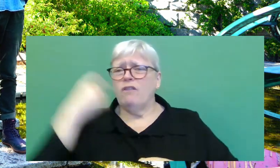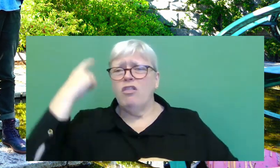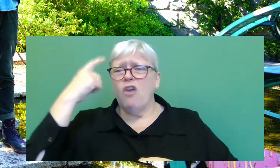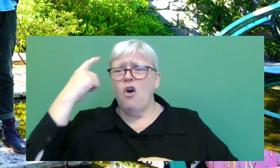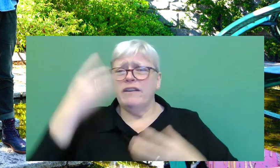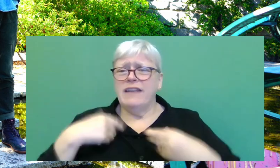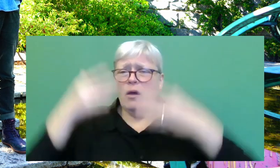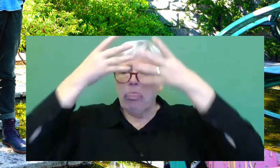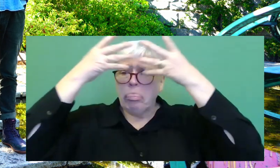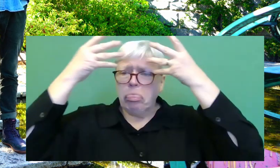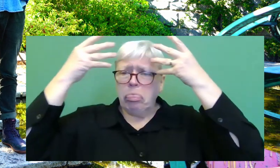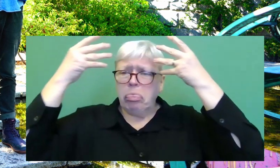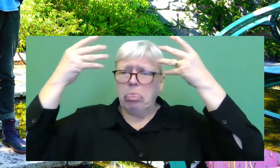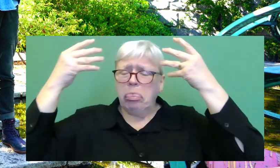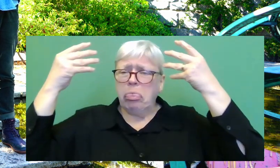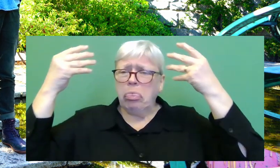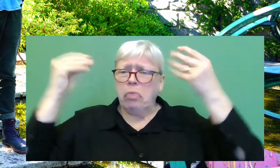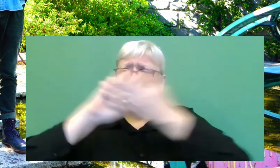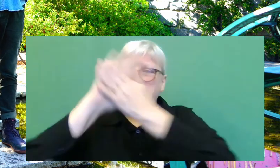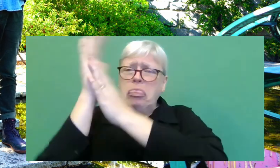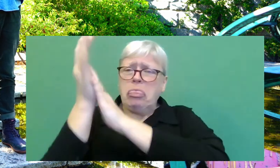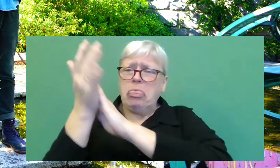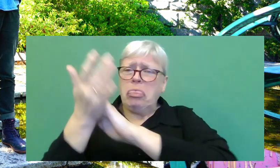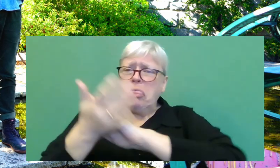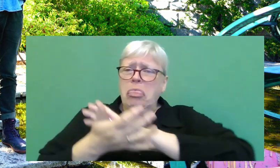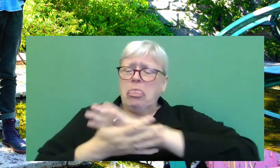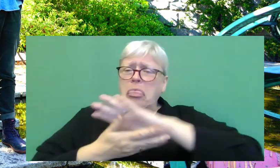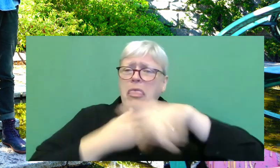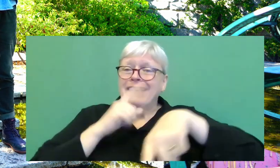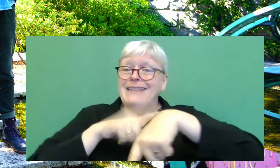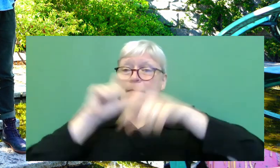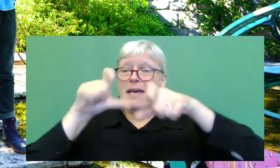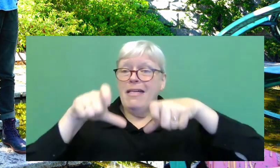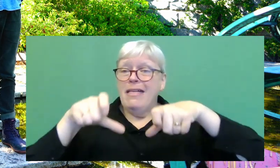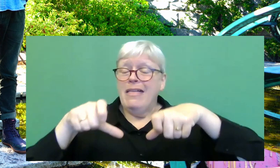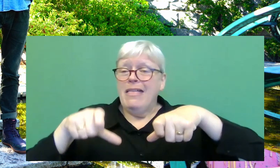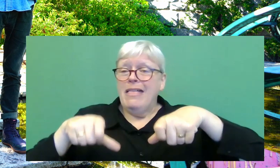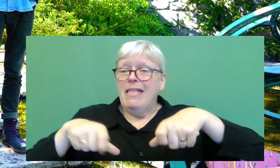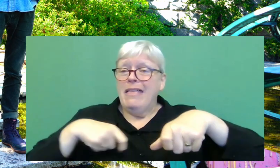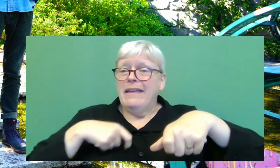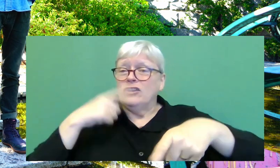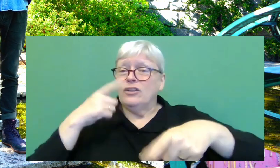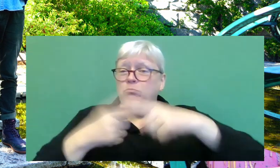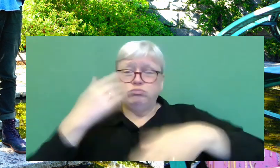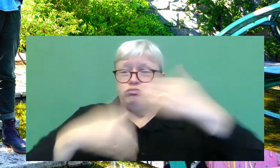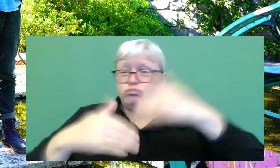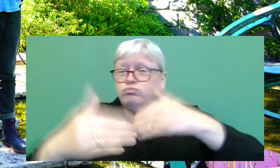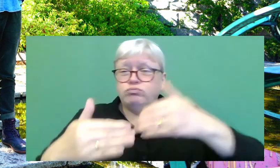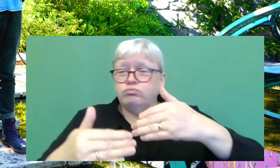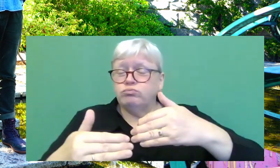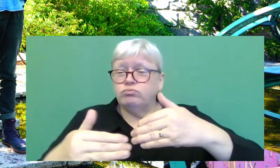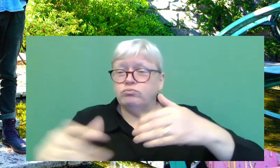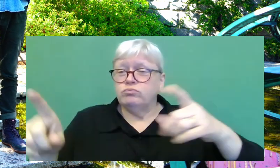is standing still until it races by like a cat with a bird in its belly. Mostly, I